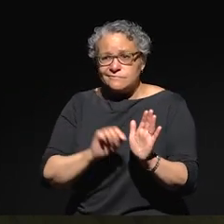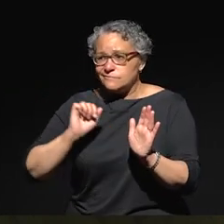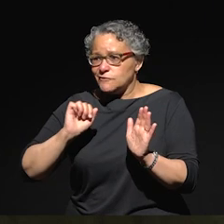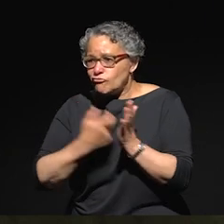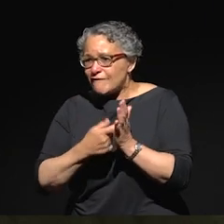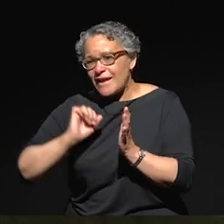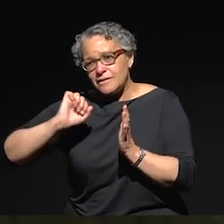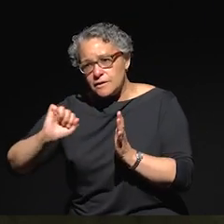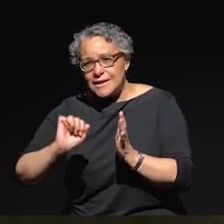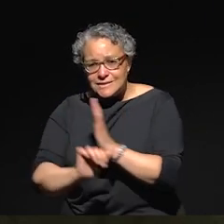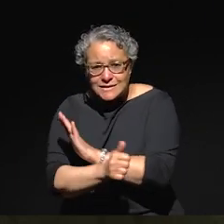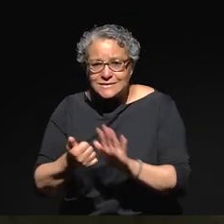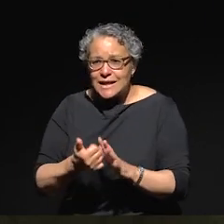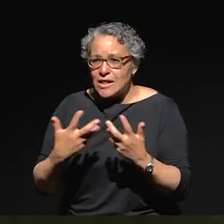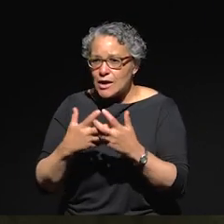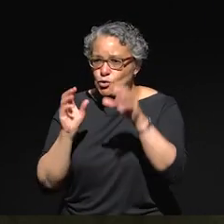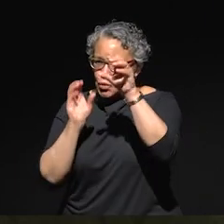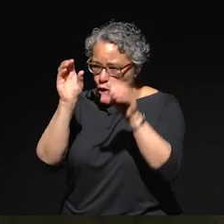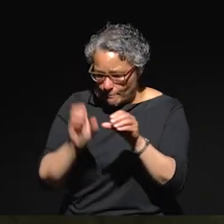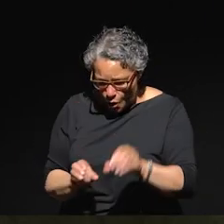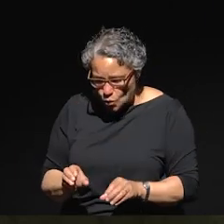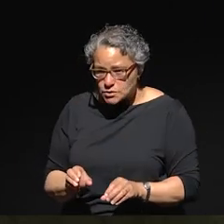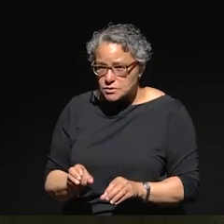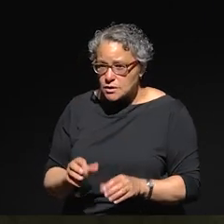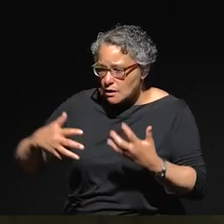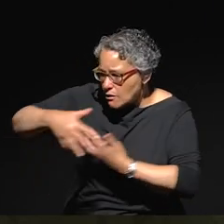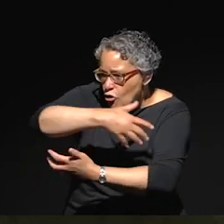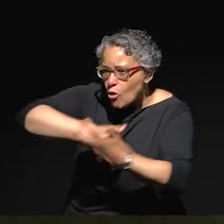at composing complicated dramatic